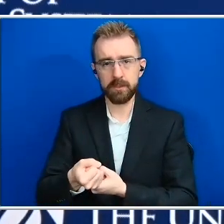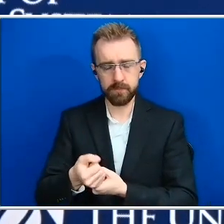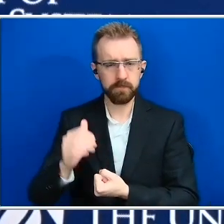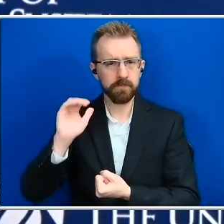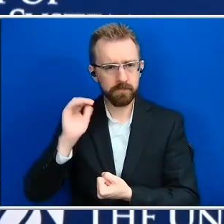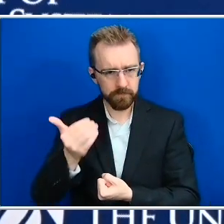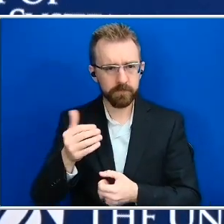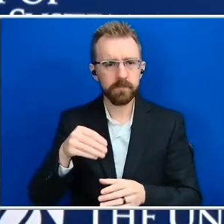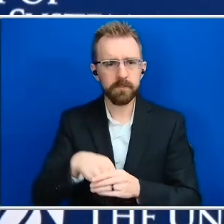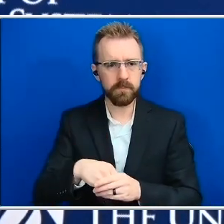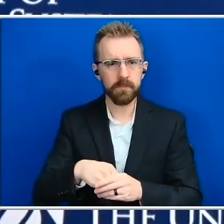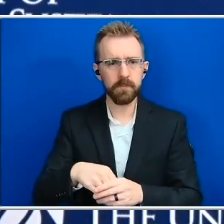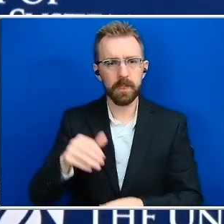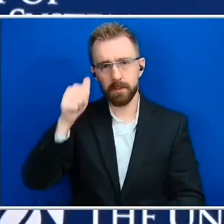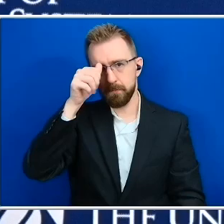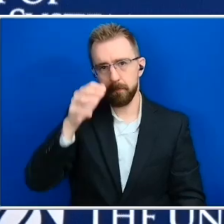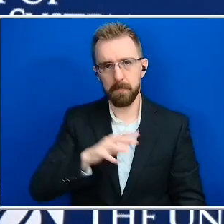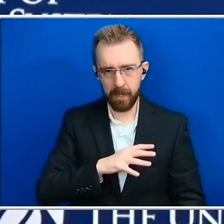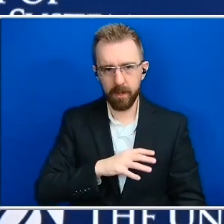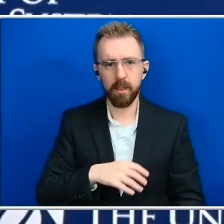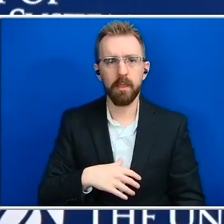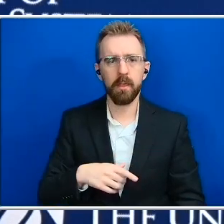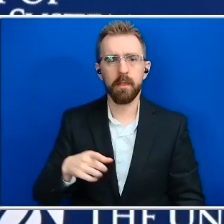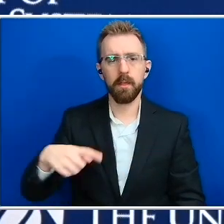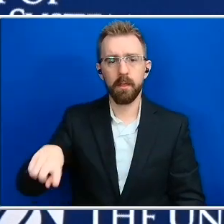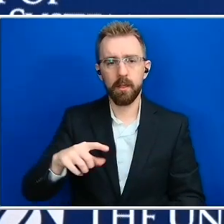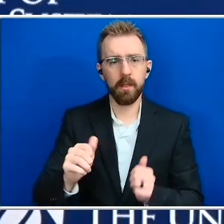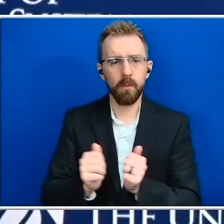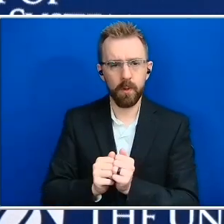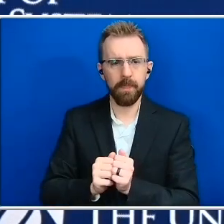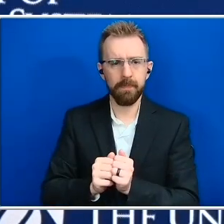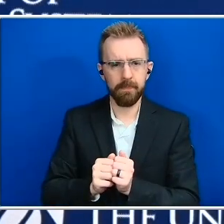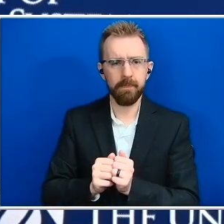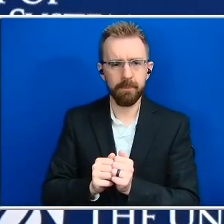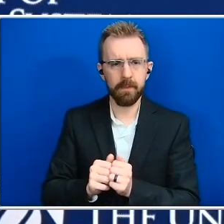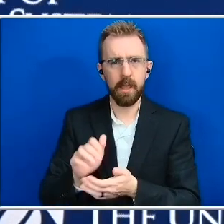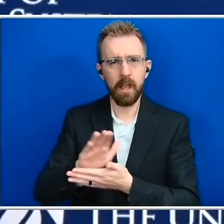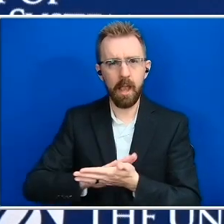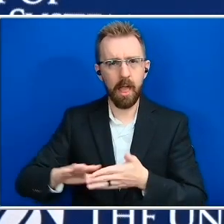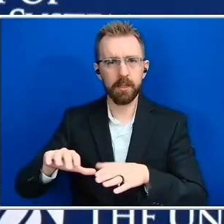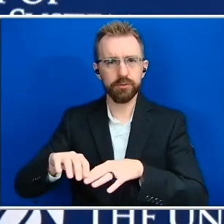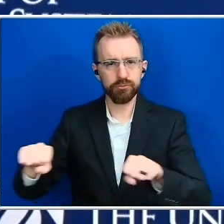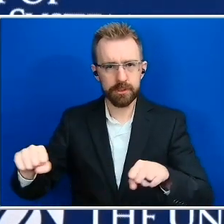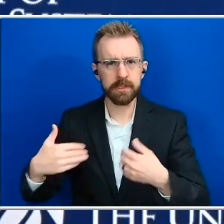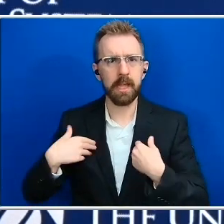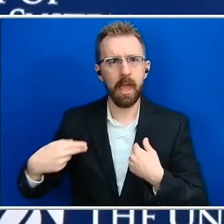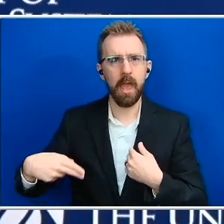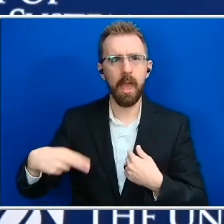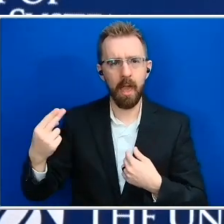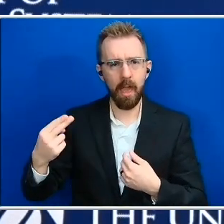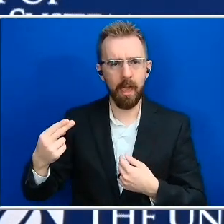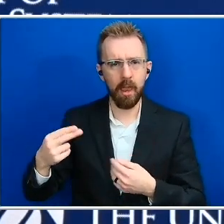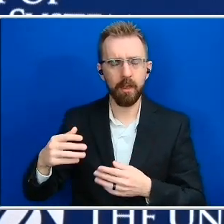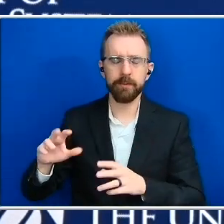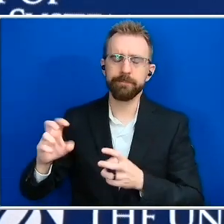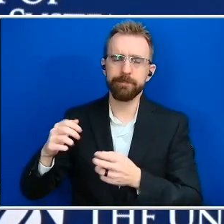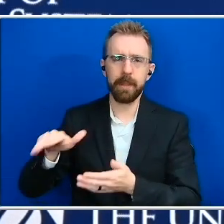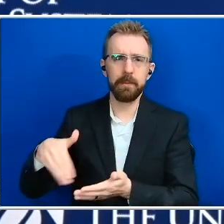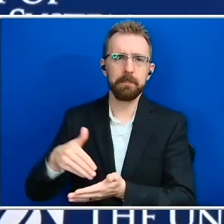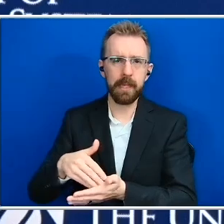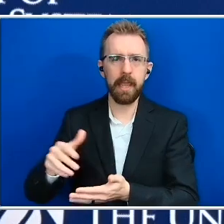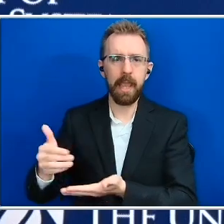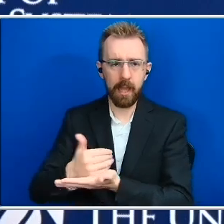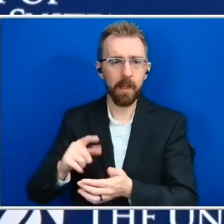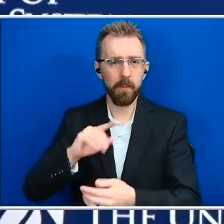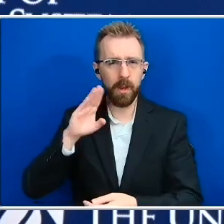men, those with college degrees and had a higher median income. But more importantly, Shauna, we know this has happened with a lot of